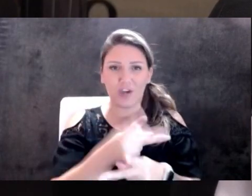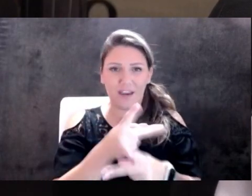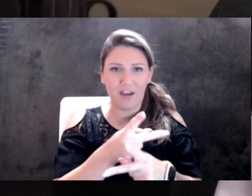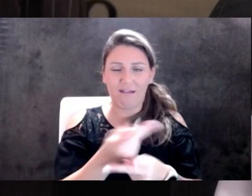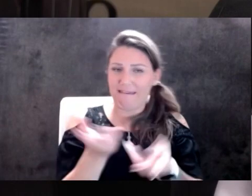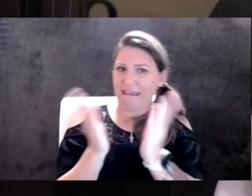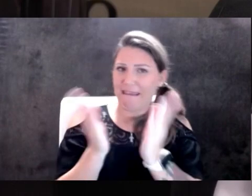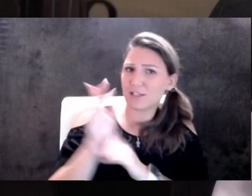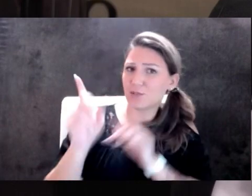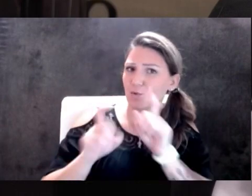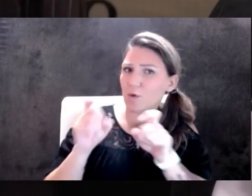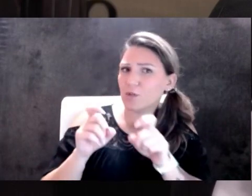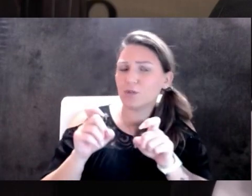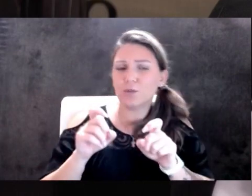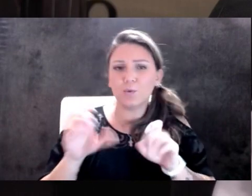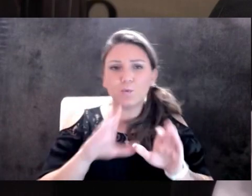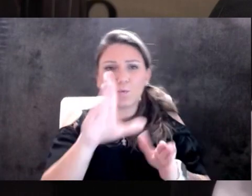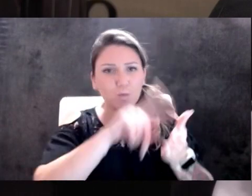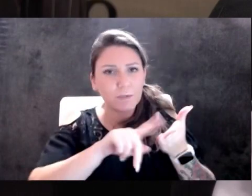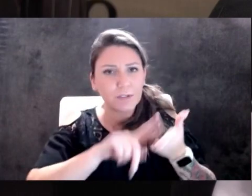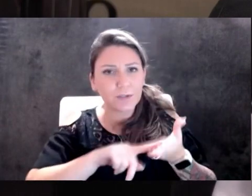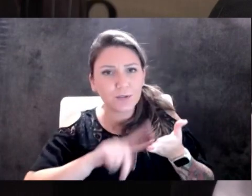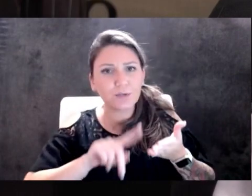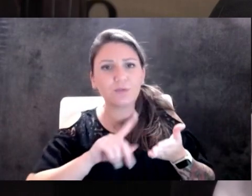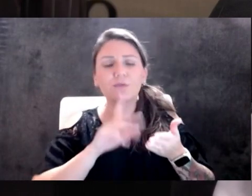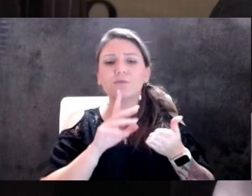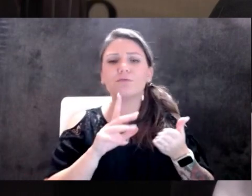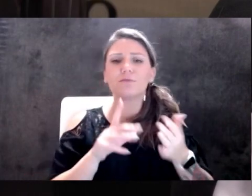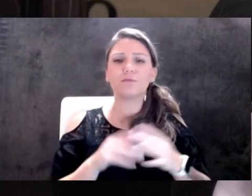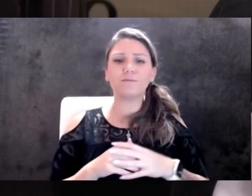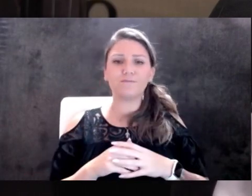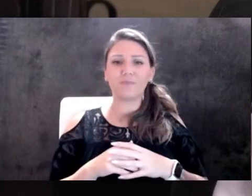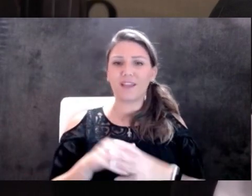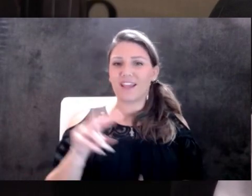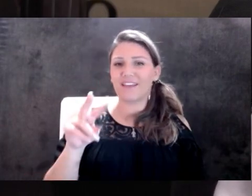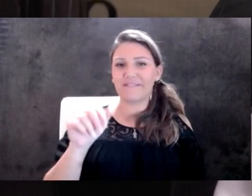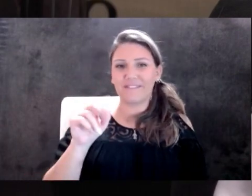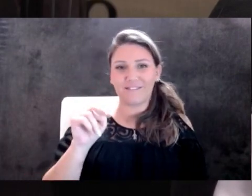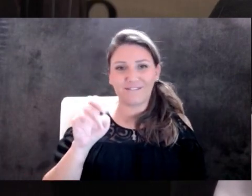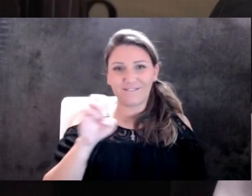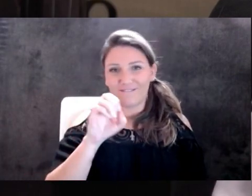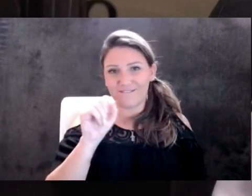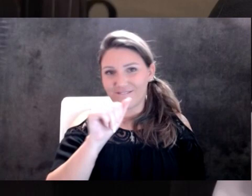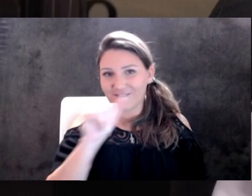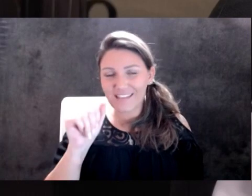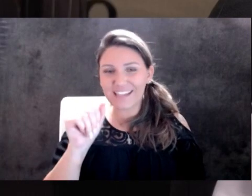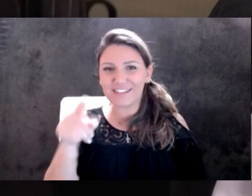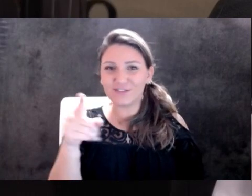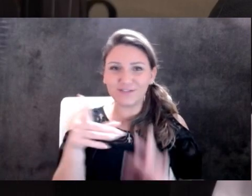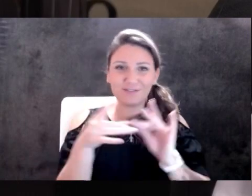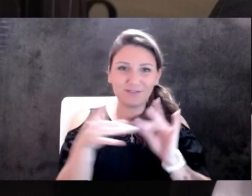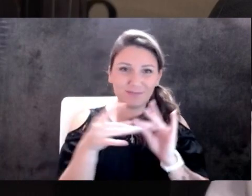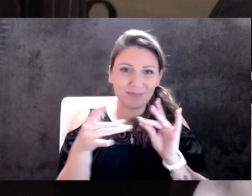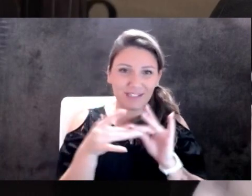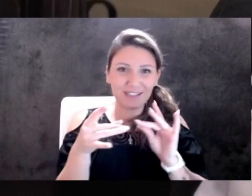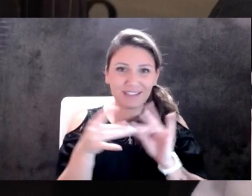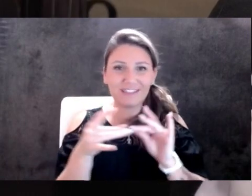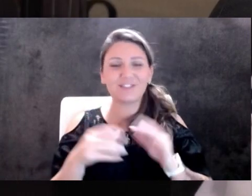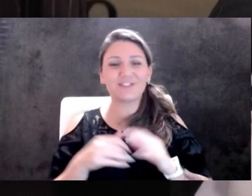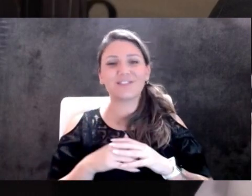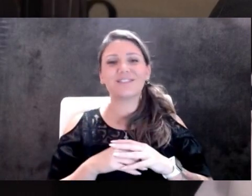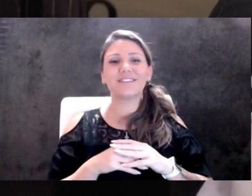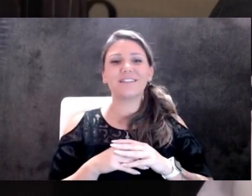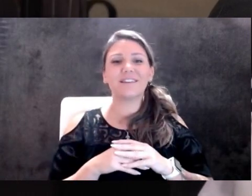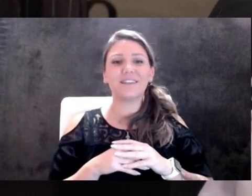your research. And as Vanessa pointed out, what do you